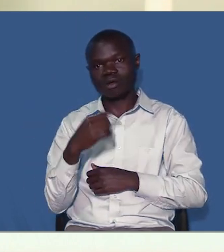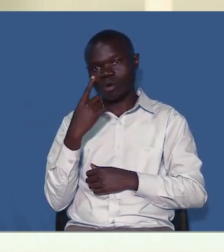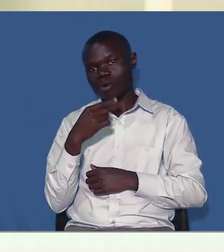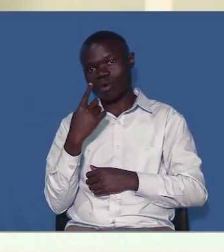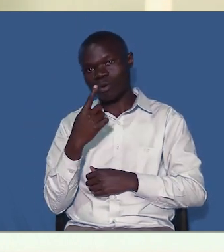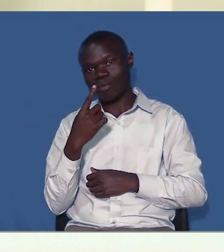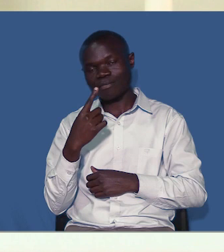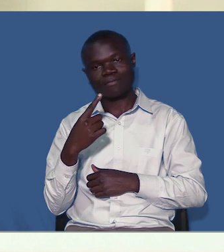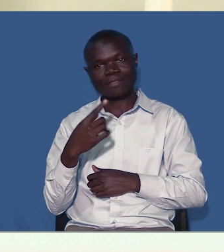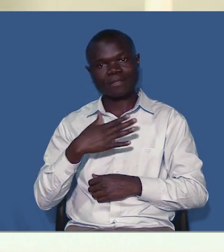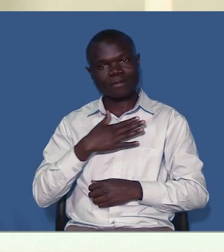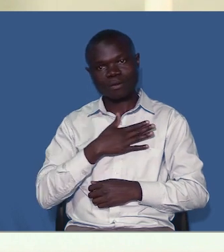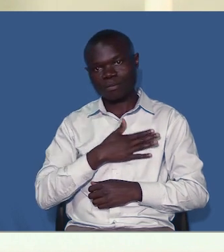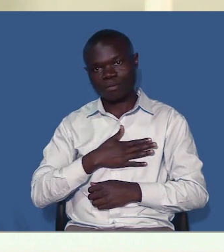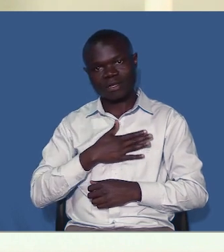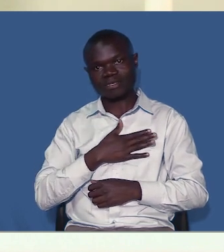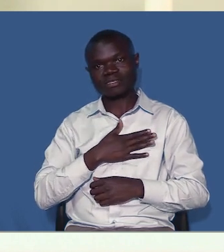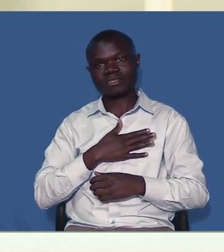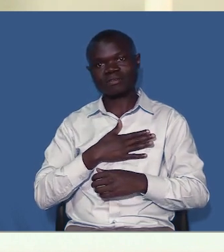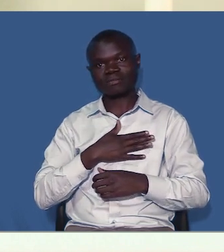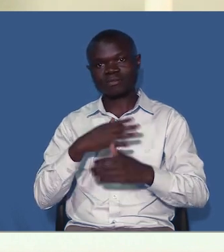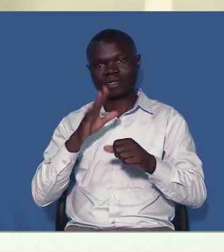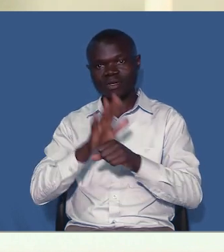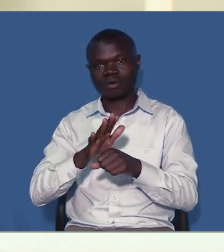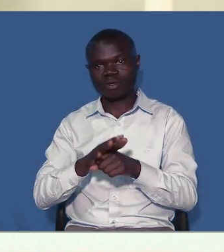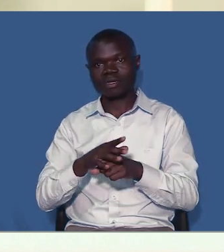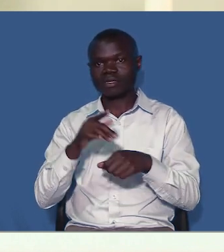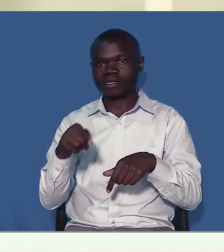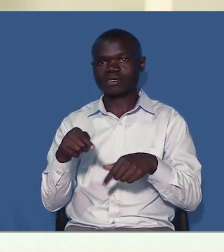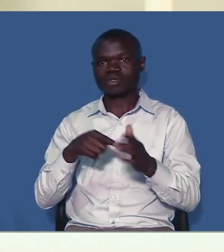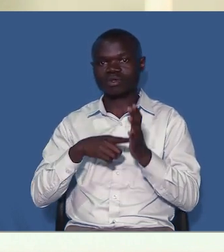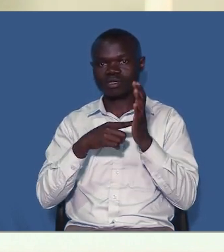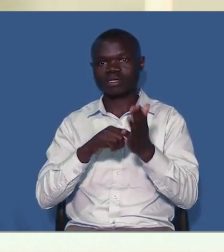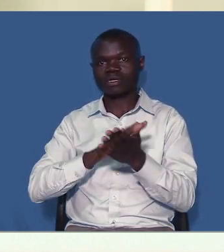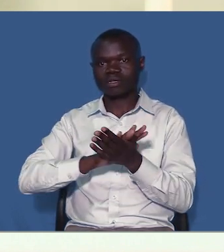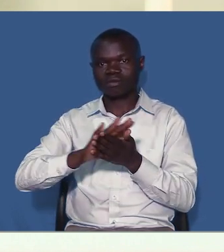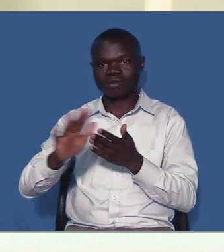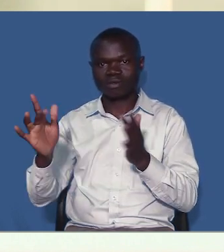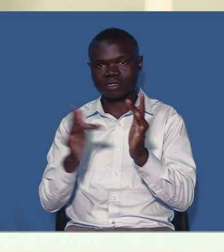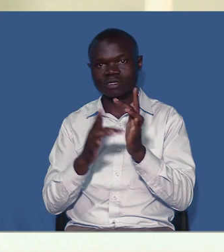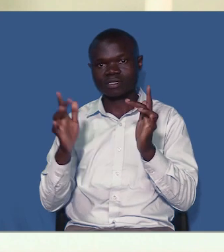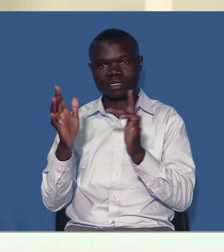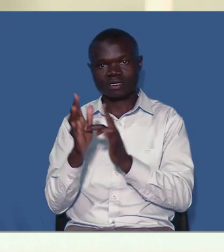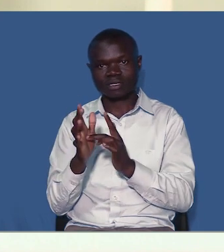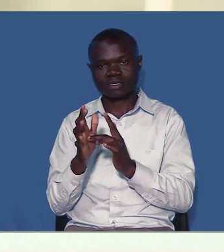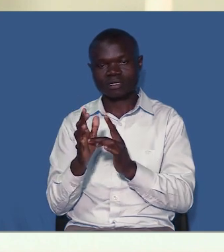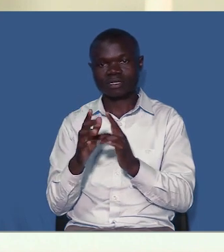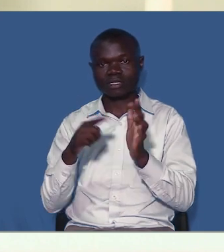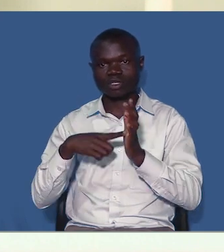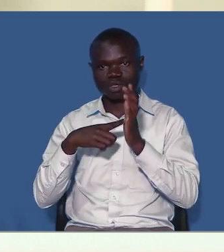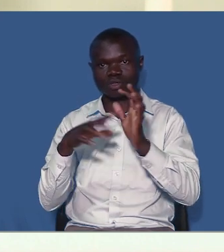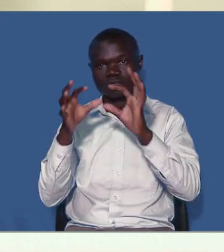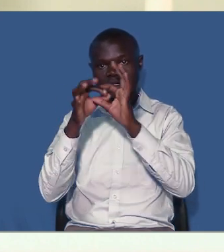This Trinity manifestation affirms the divine nature of Jesus and highlights the